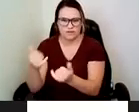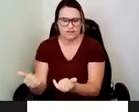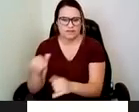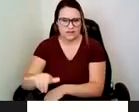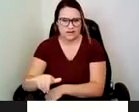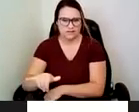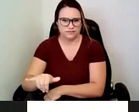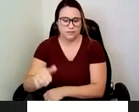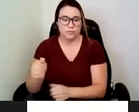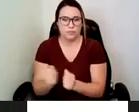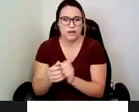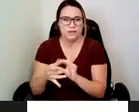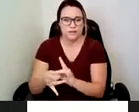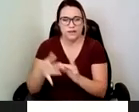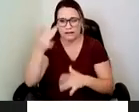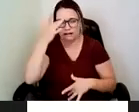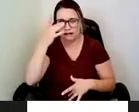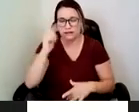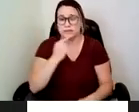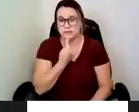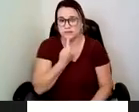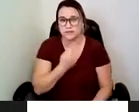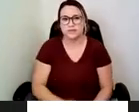illness. Next slide.